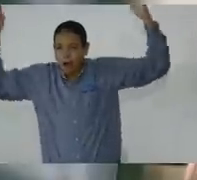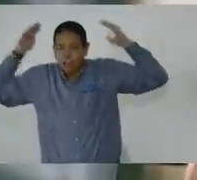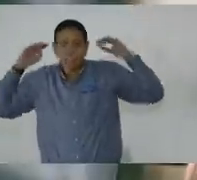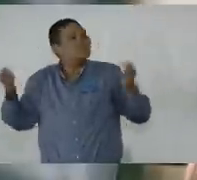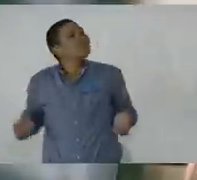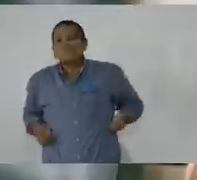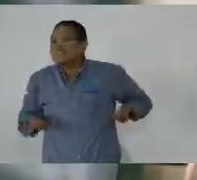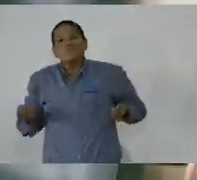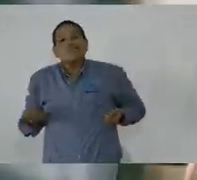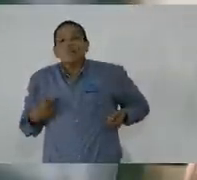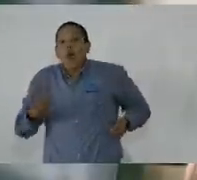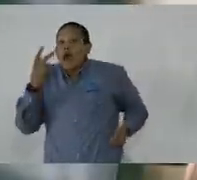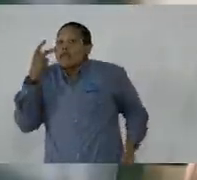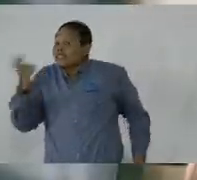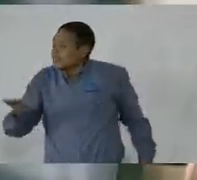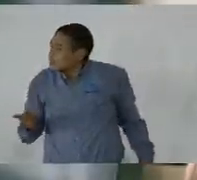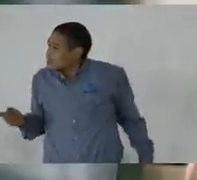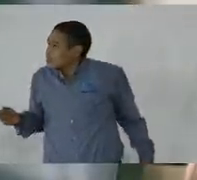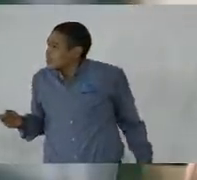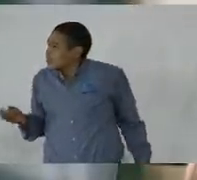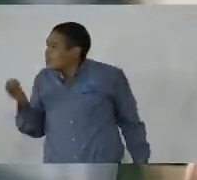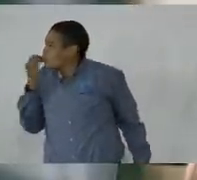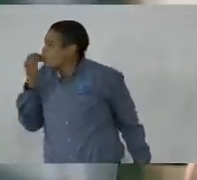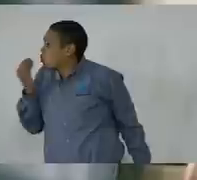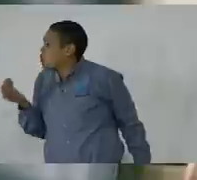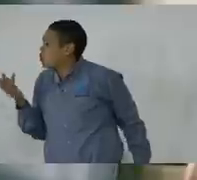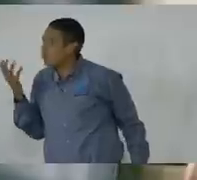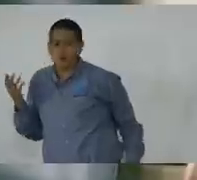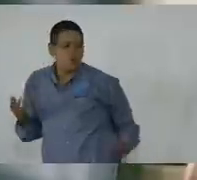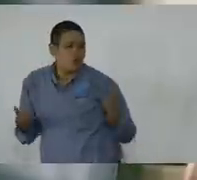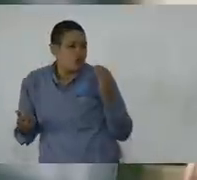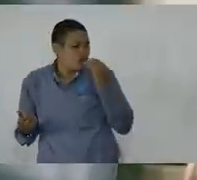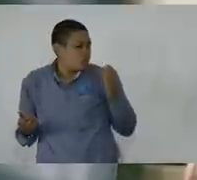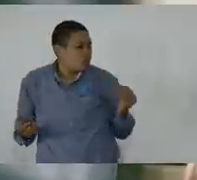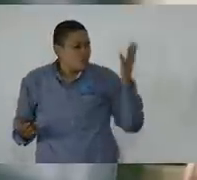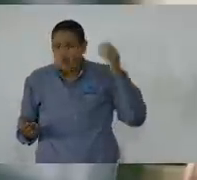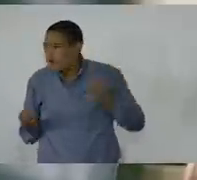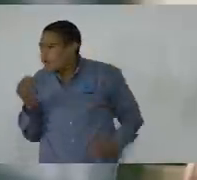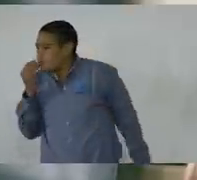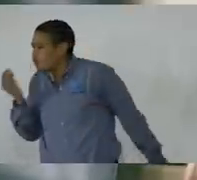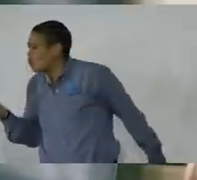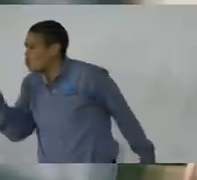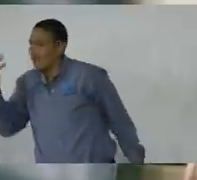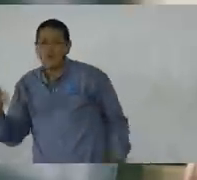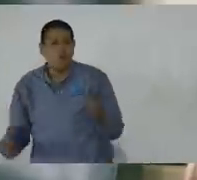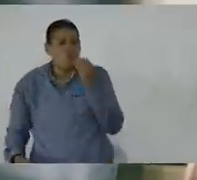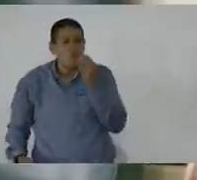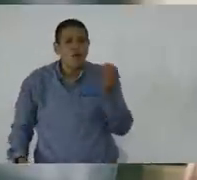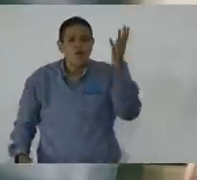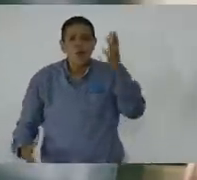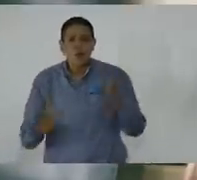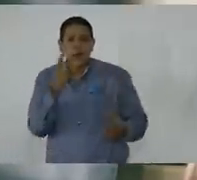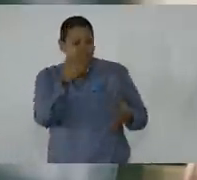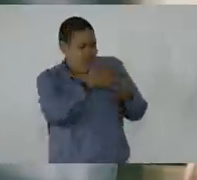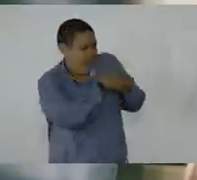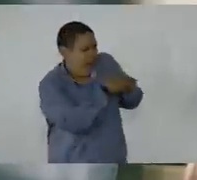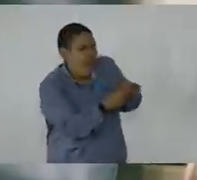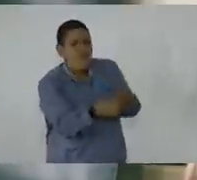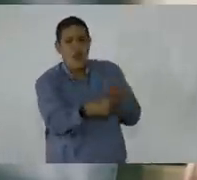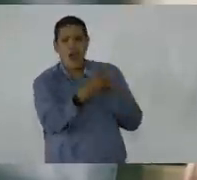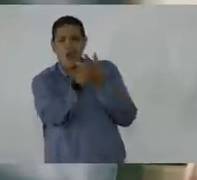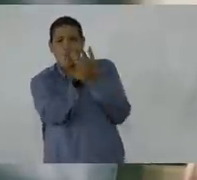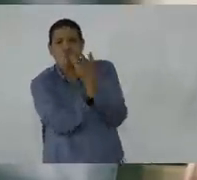We want you to see orchard crops. We want you to see avocado,